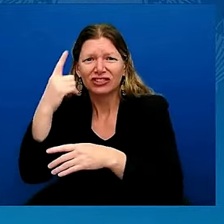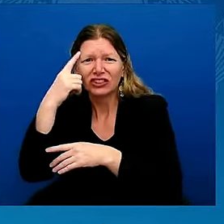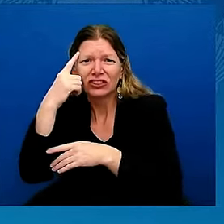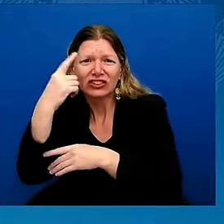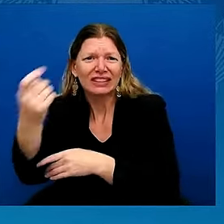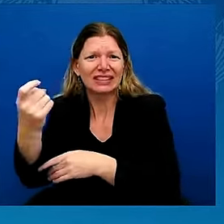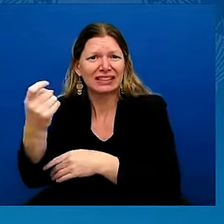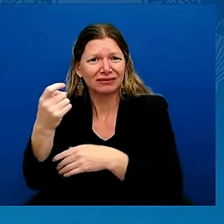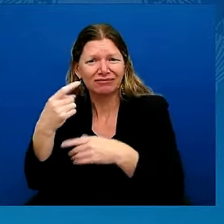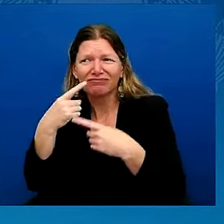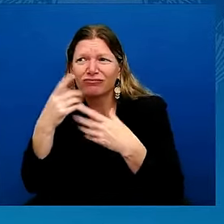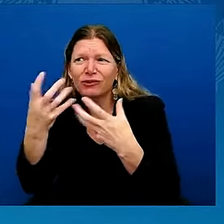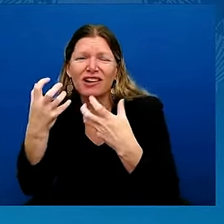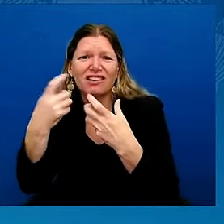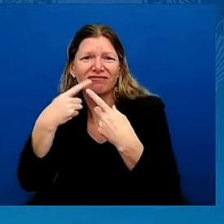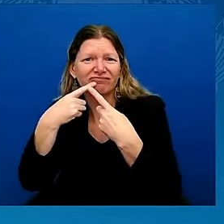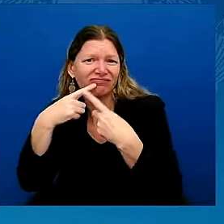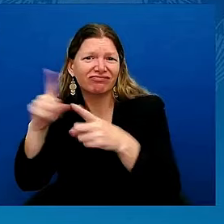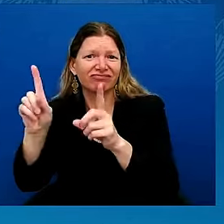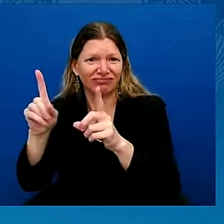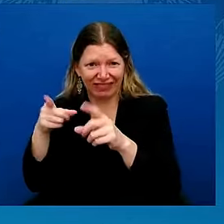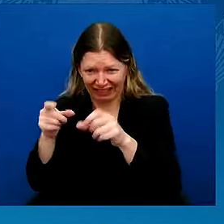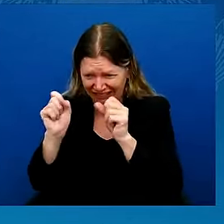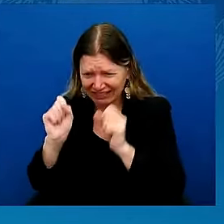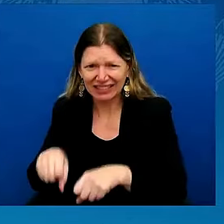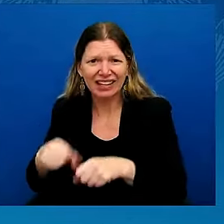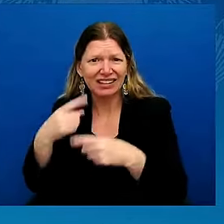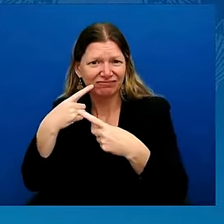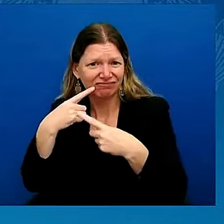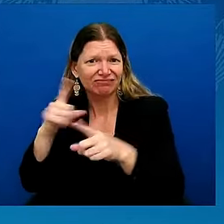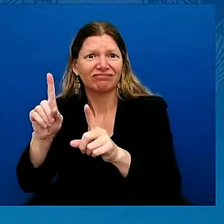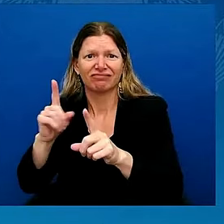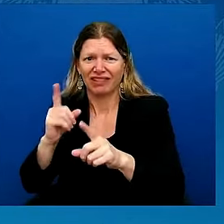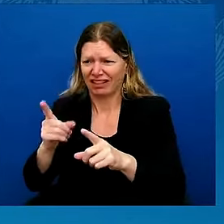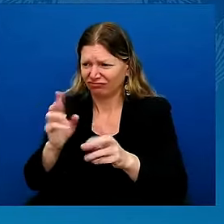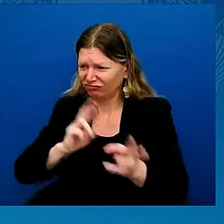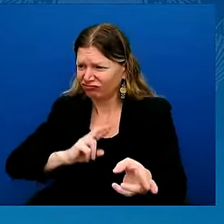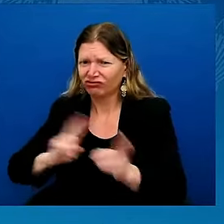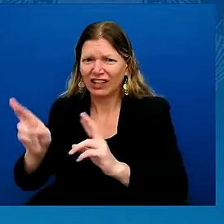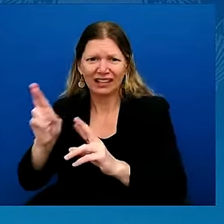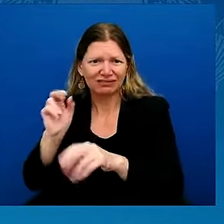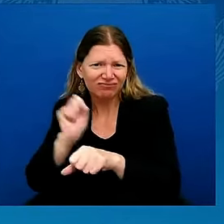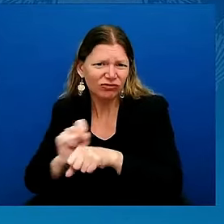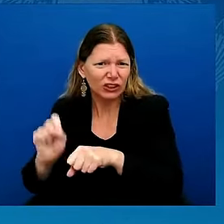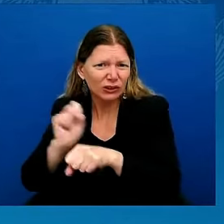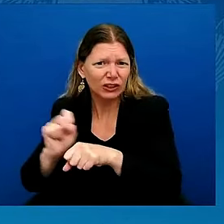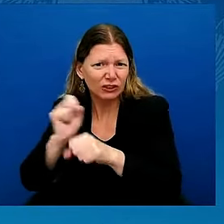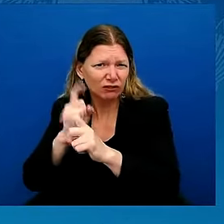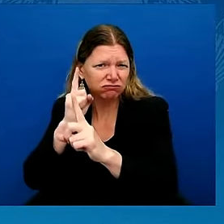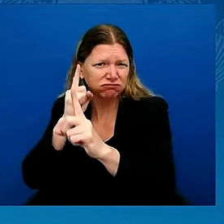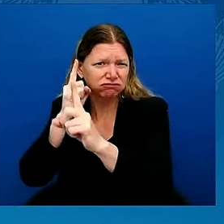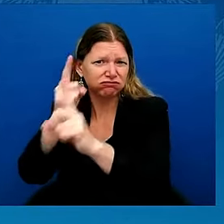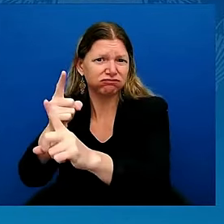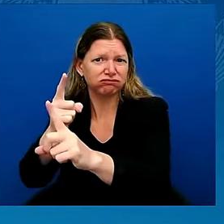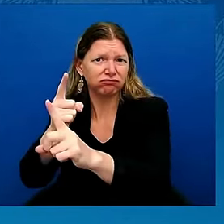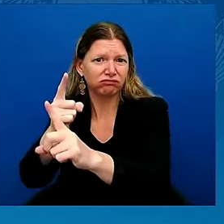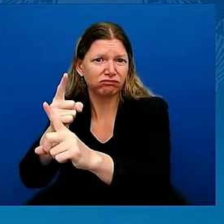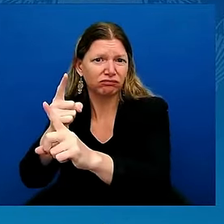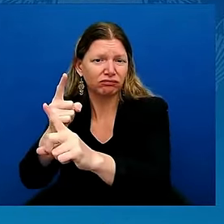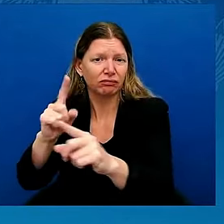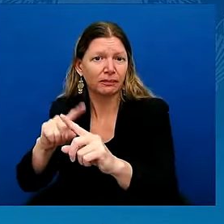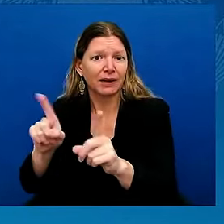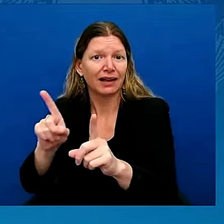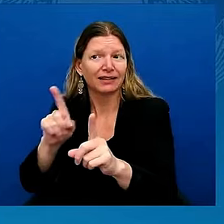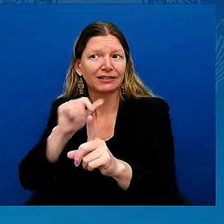are prepared to do the hard work and put that hard work in, but don't necessarily always have access to the